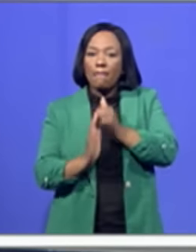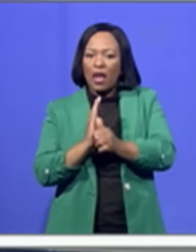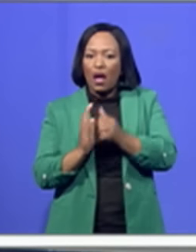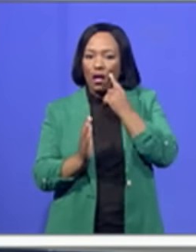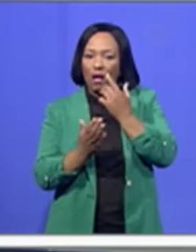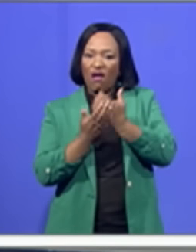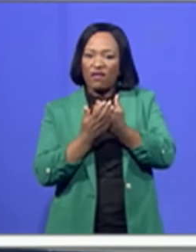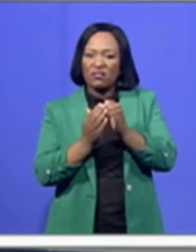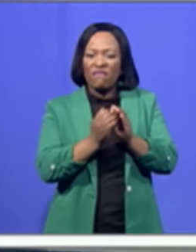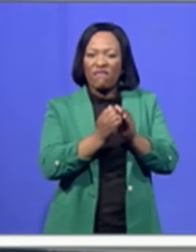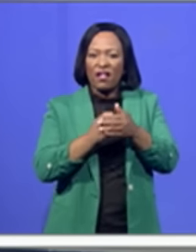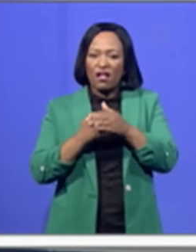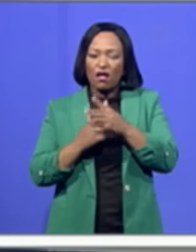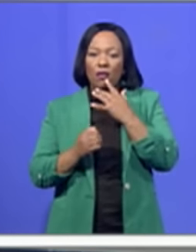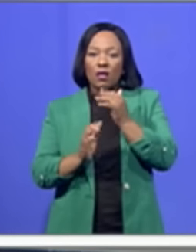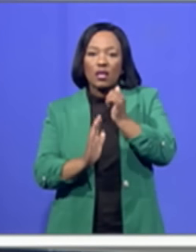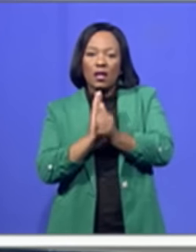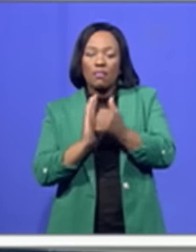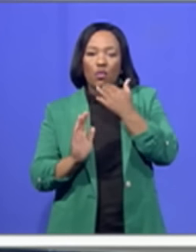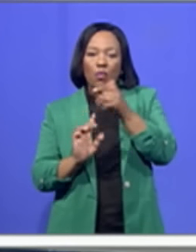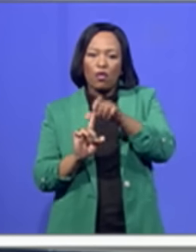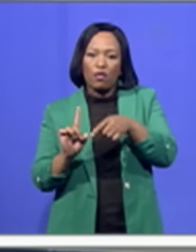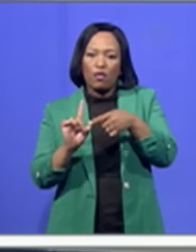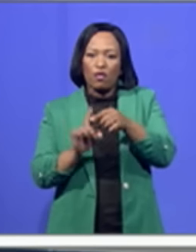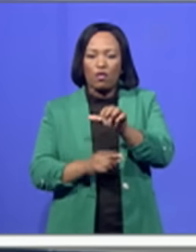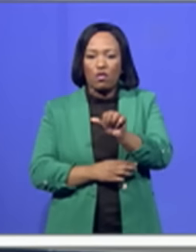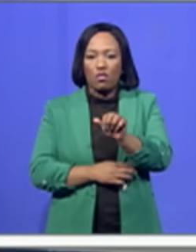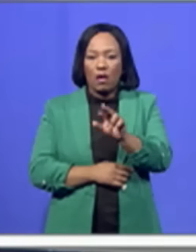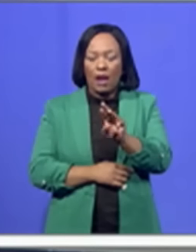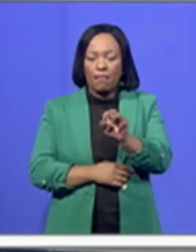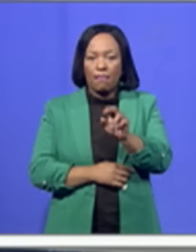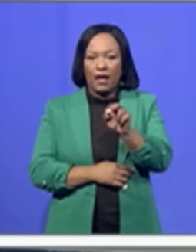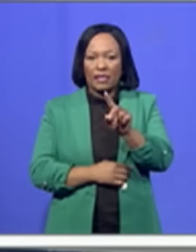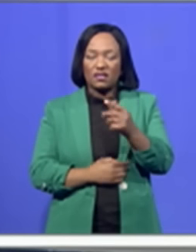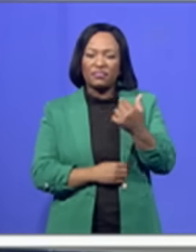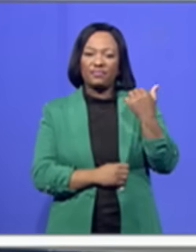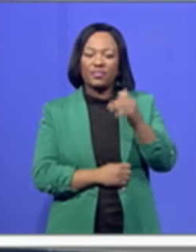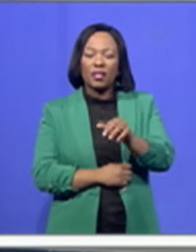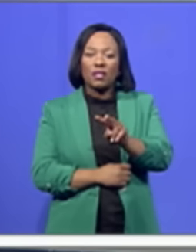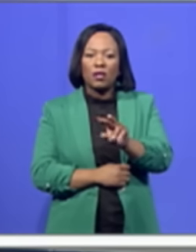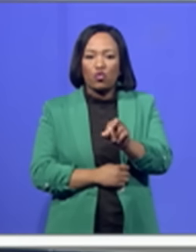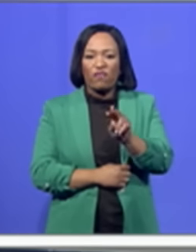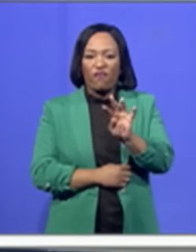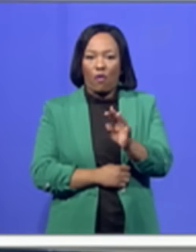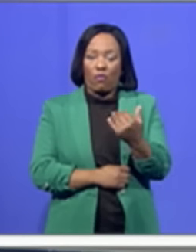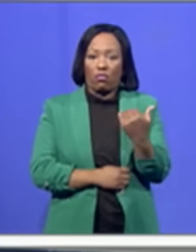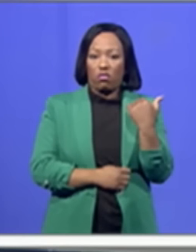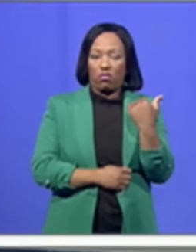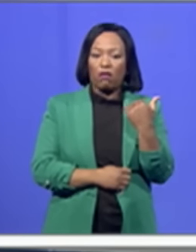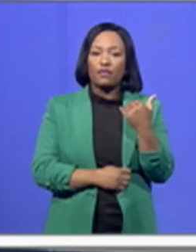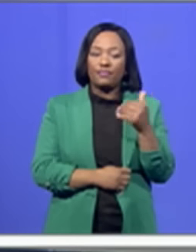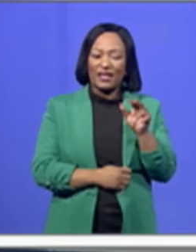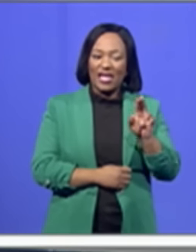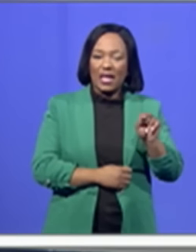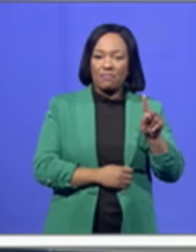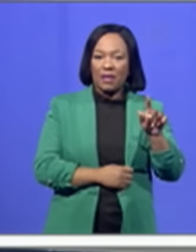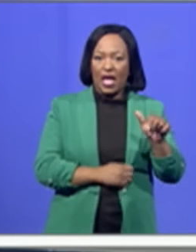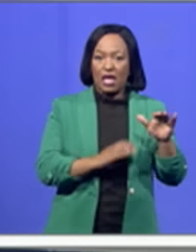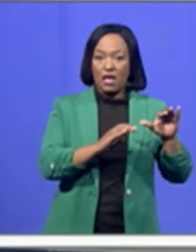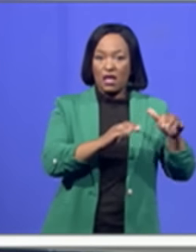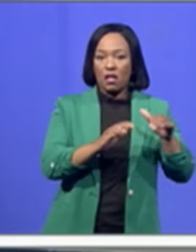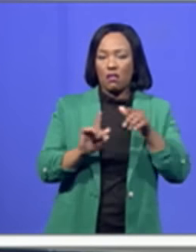amanywa le go bolawa ga radiengineer wa ka Vereeniging Amand Swart ka ngwaga wa 2024. Botšhotšhisi bo latofatša Mogotlwe ka